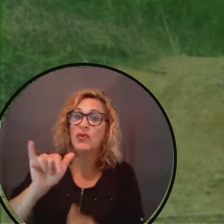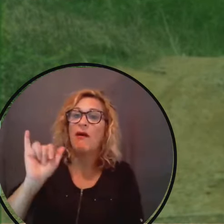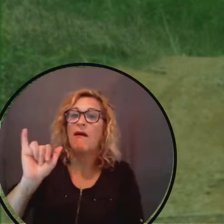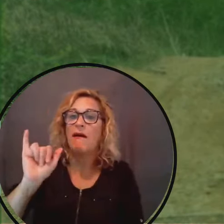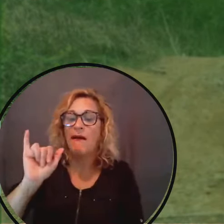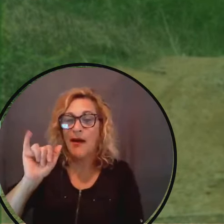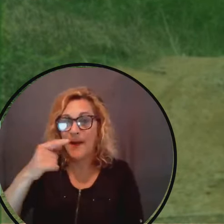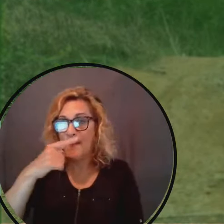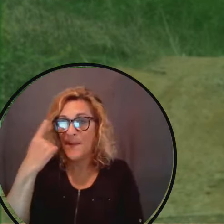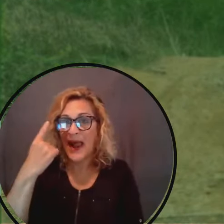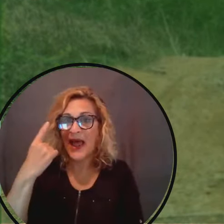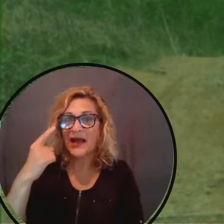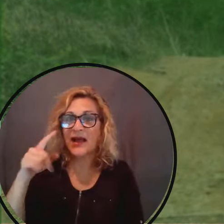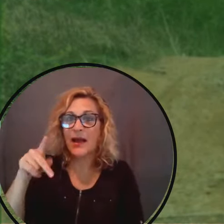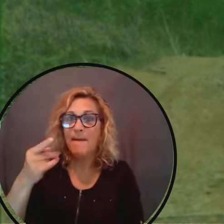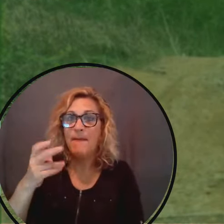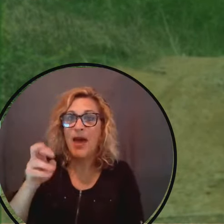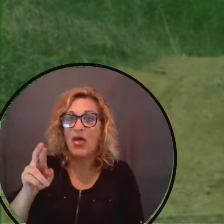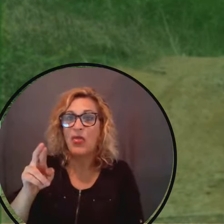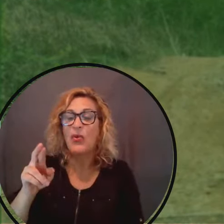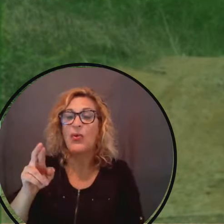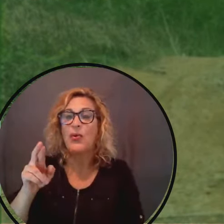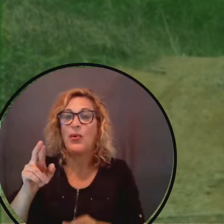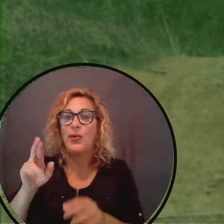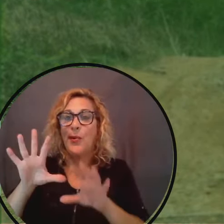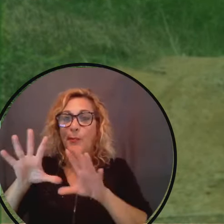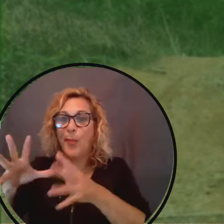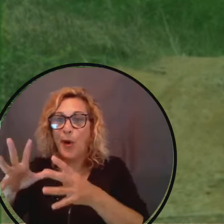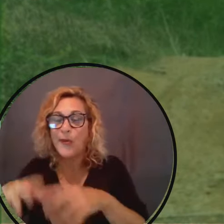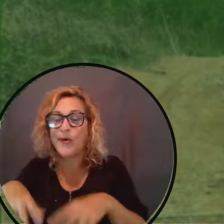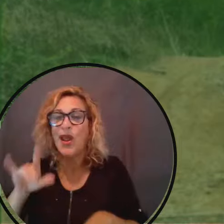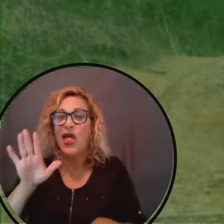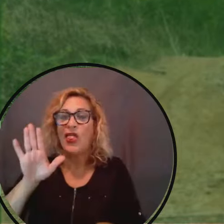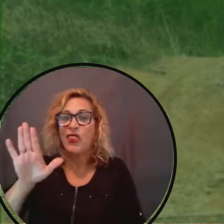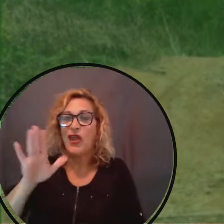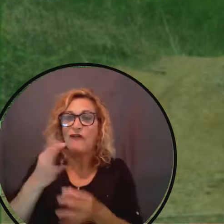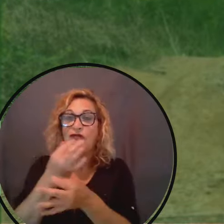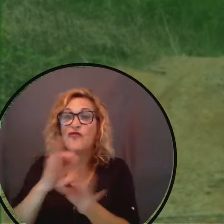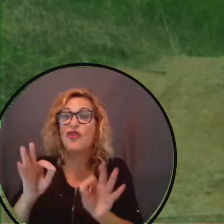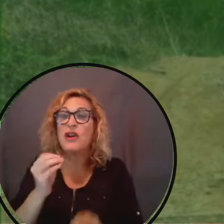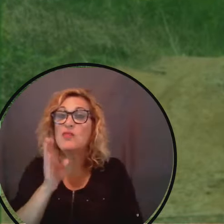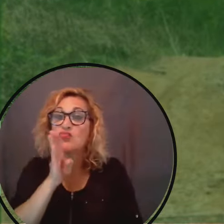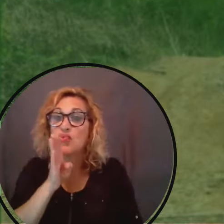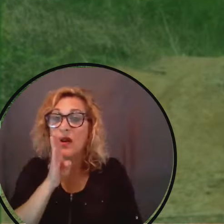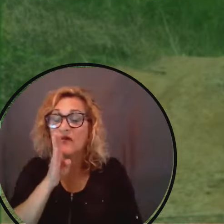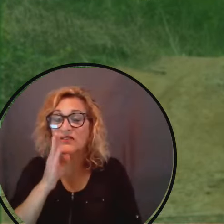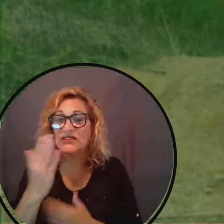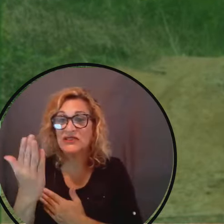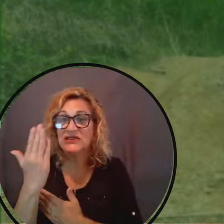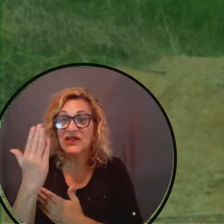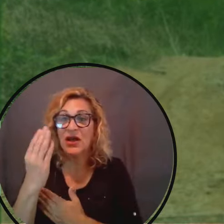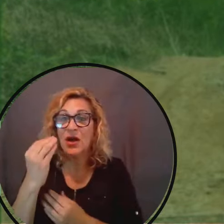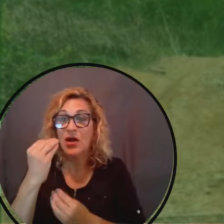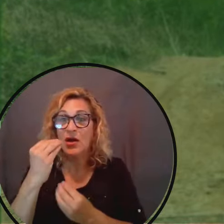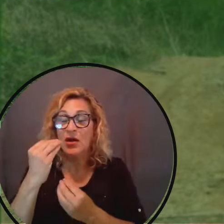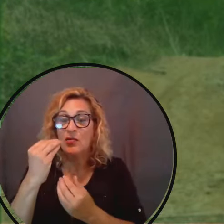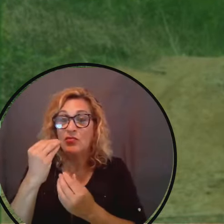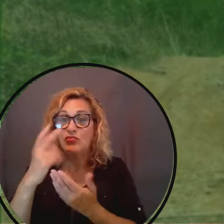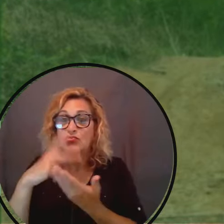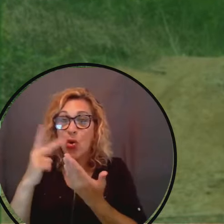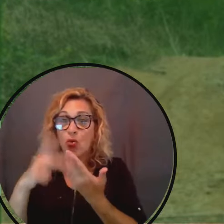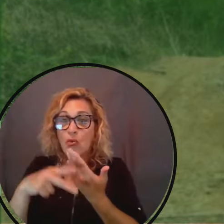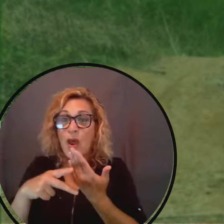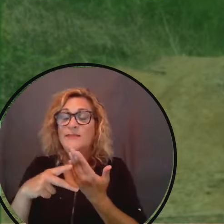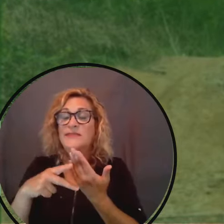such as their free breakfast programs, that were such a powerful moment of community coming